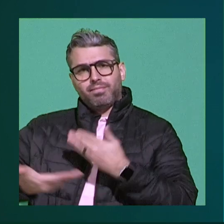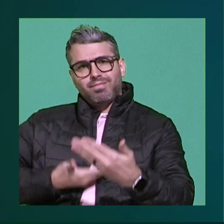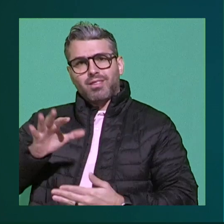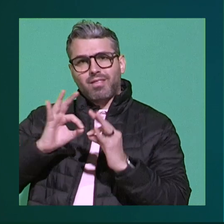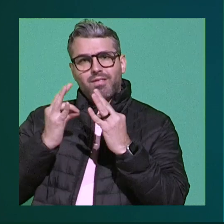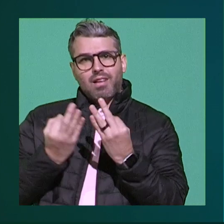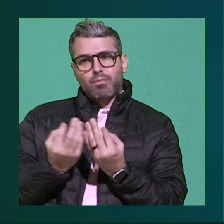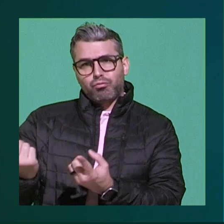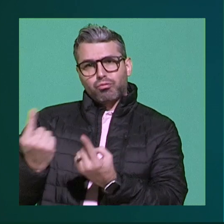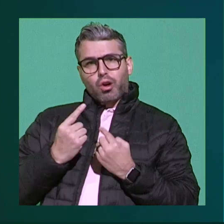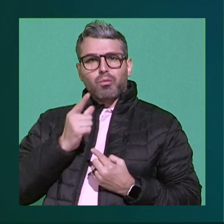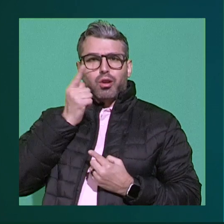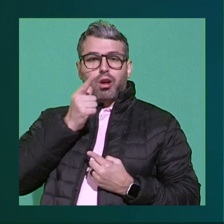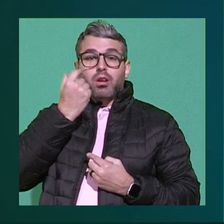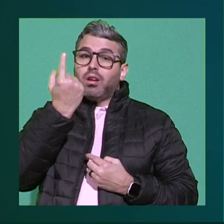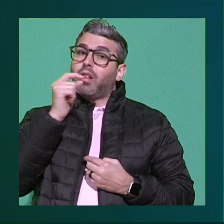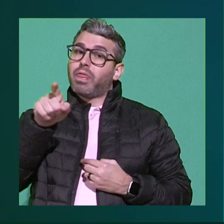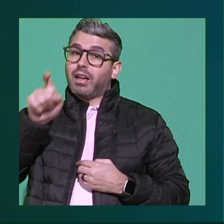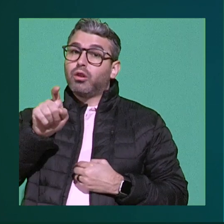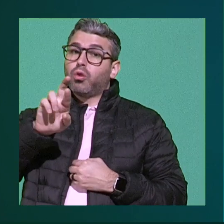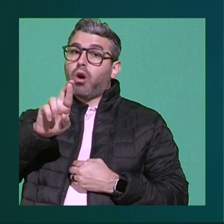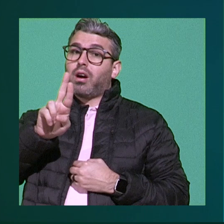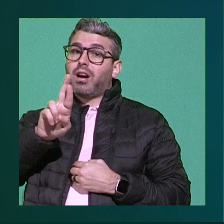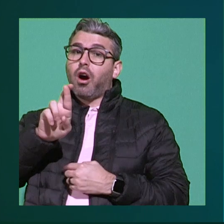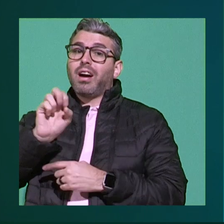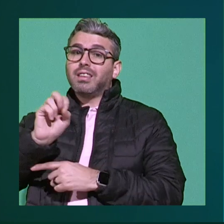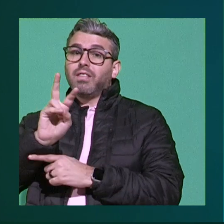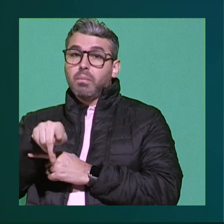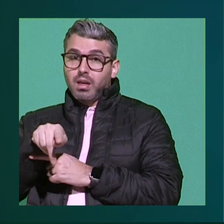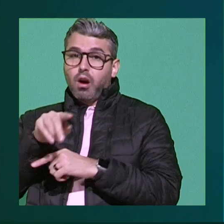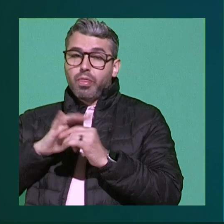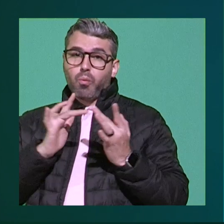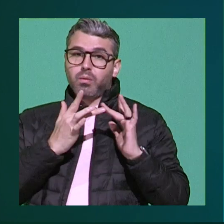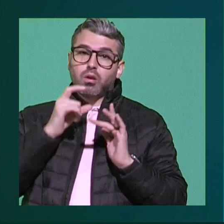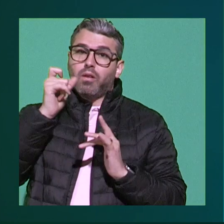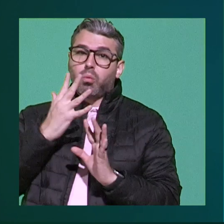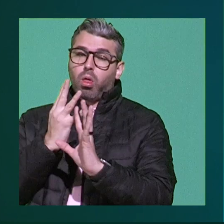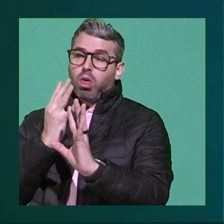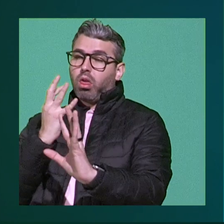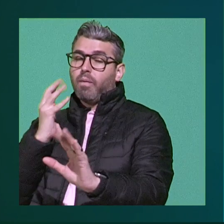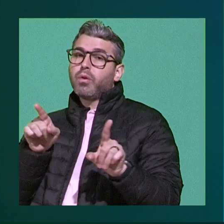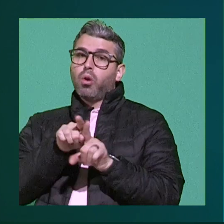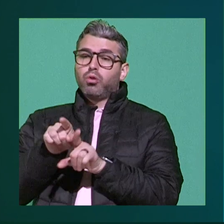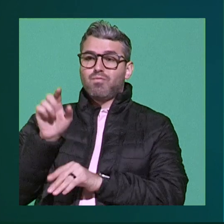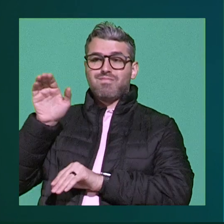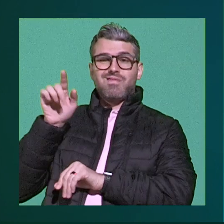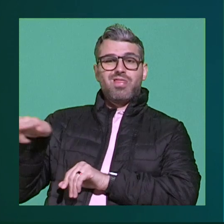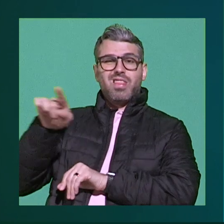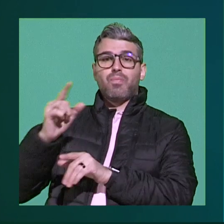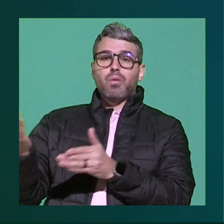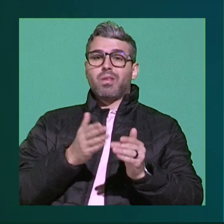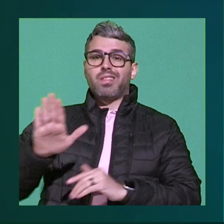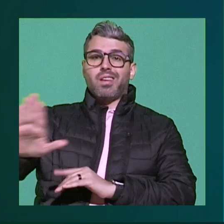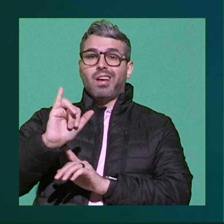lunch. Encourage your family to RSVP on the MTHS website so they don't have to deal with long lines. Reminding your family members they must bring a